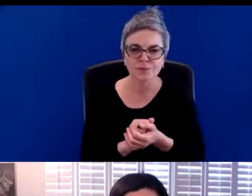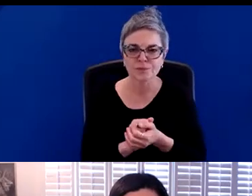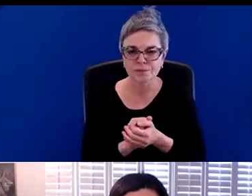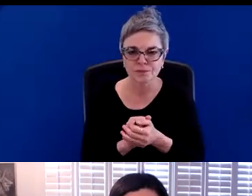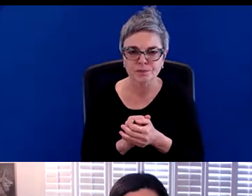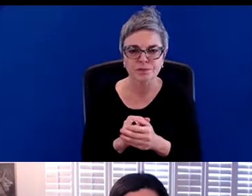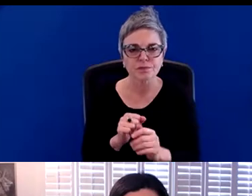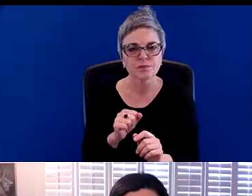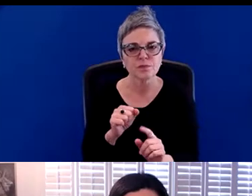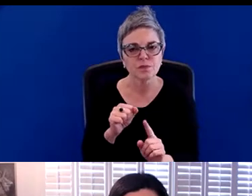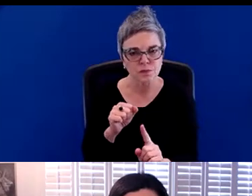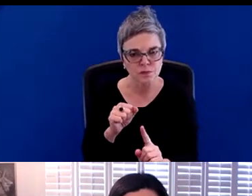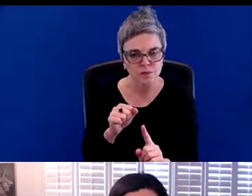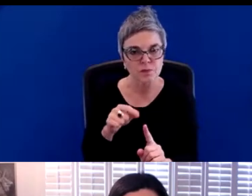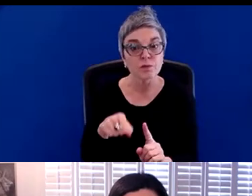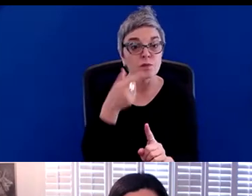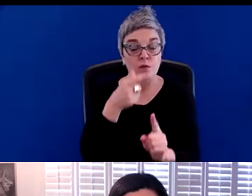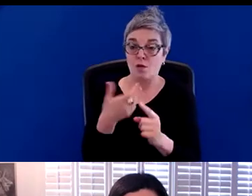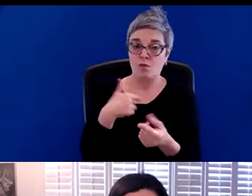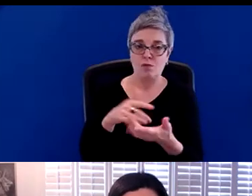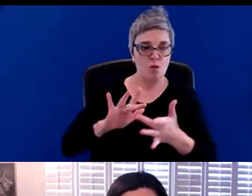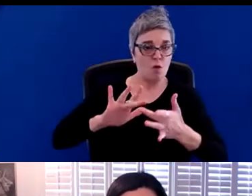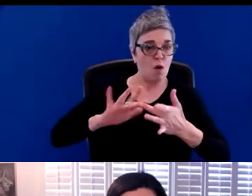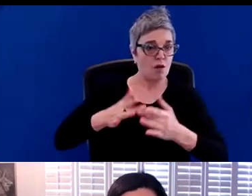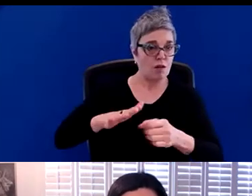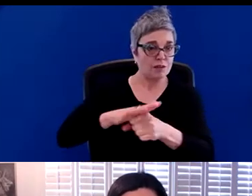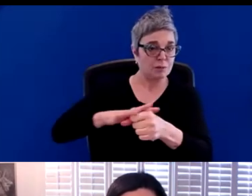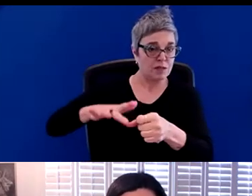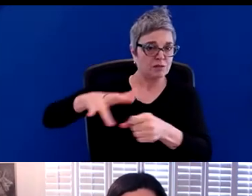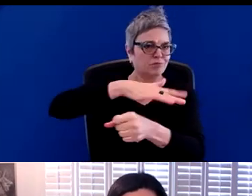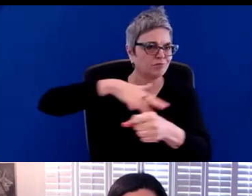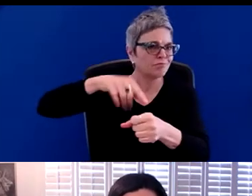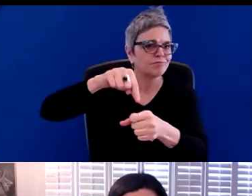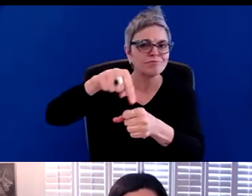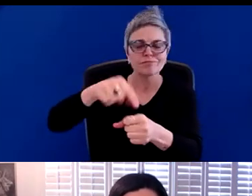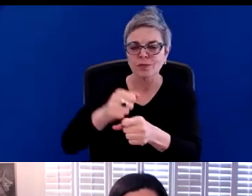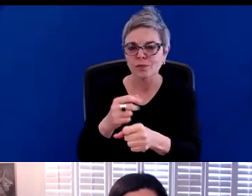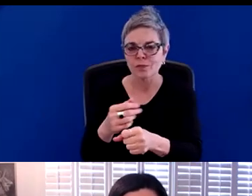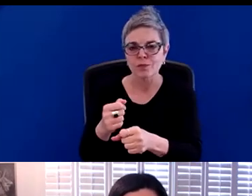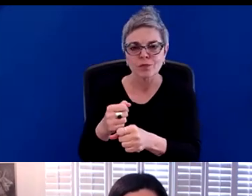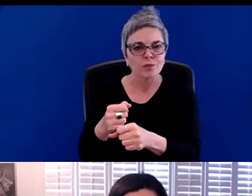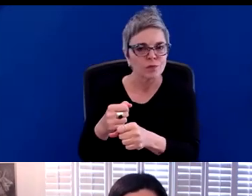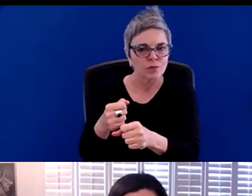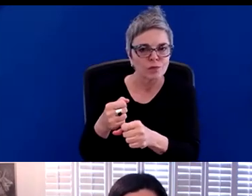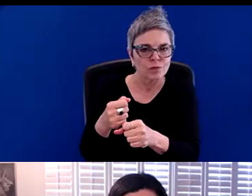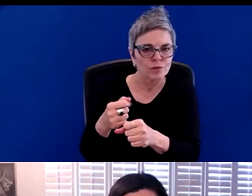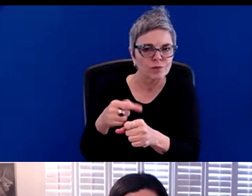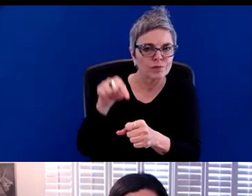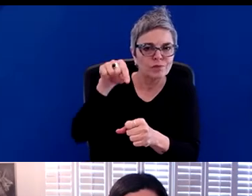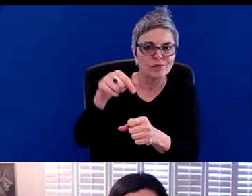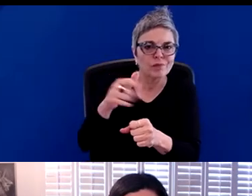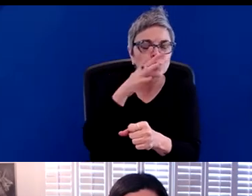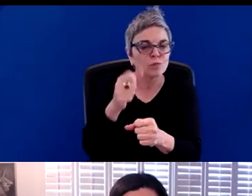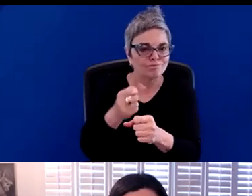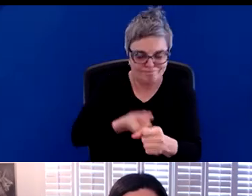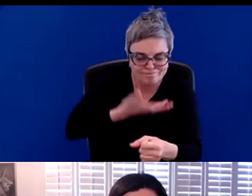context where online spaces are being used to articulate protest, are being used to articulate visions of